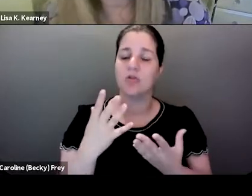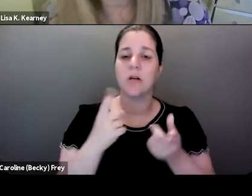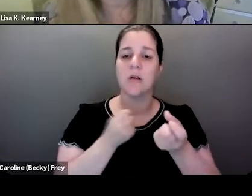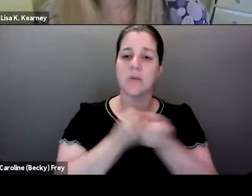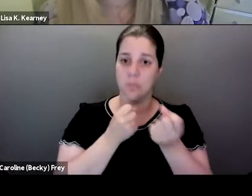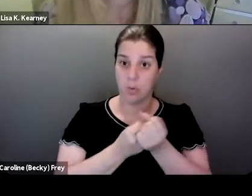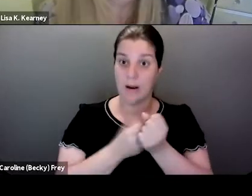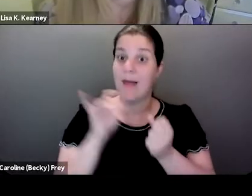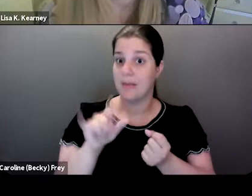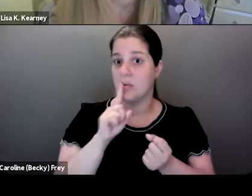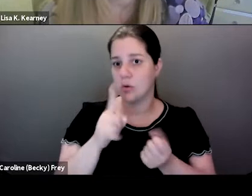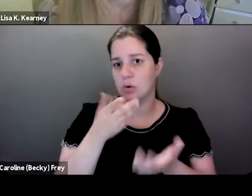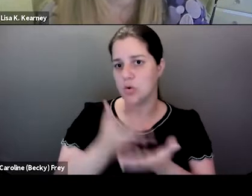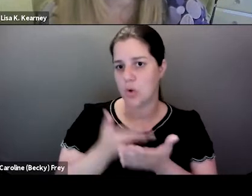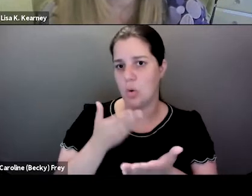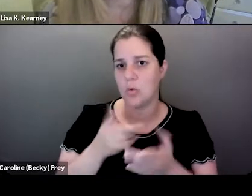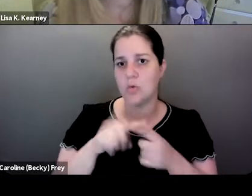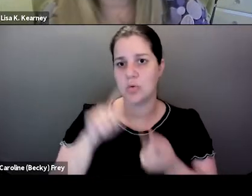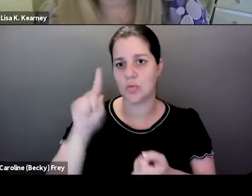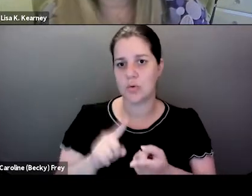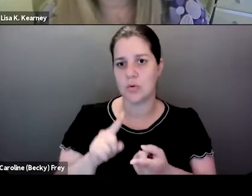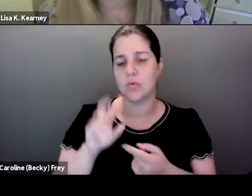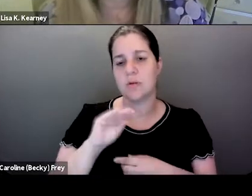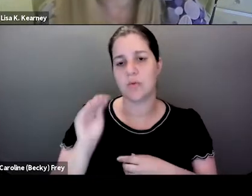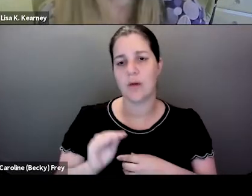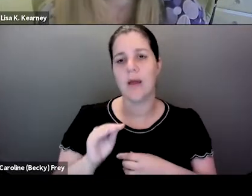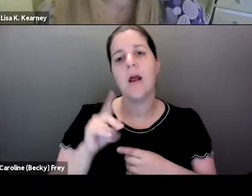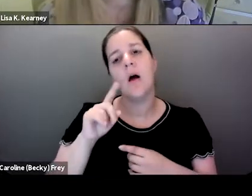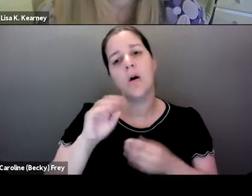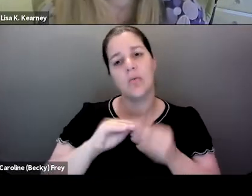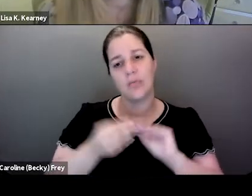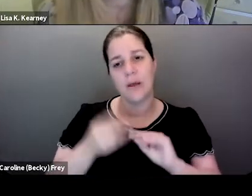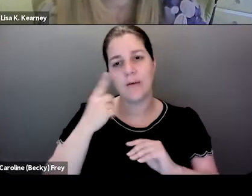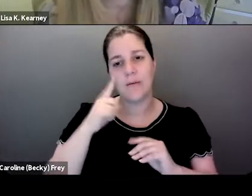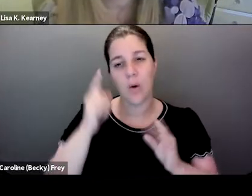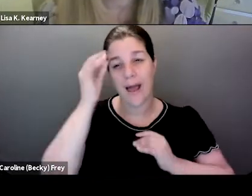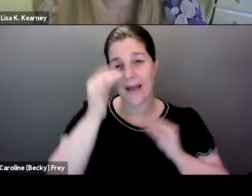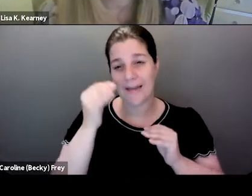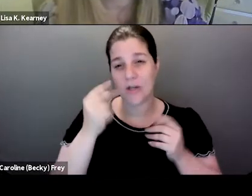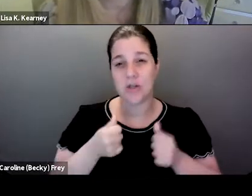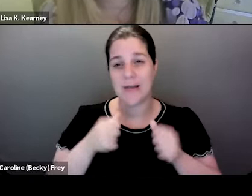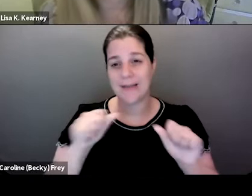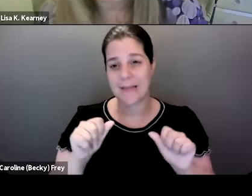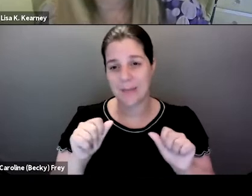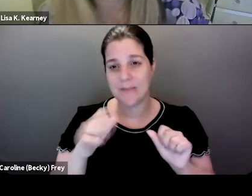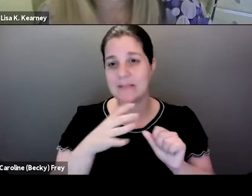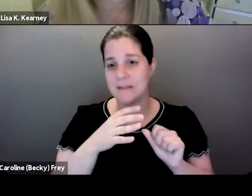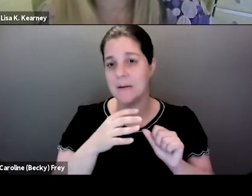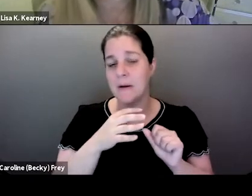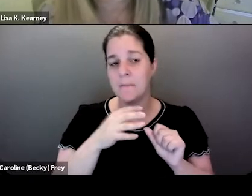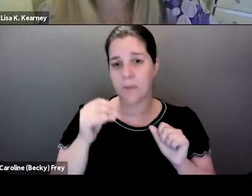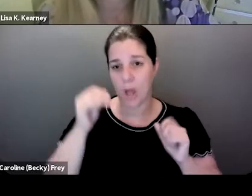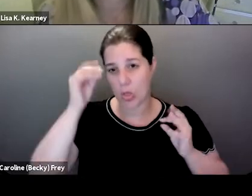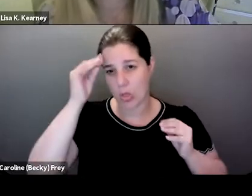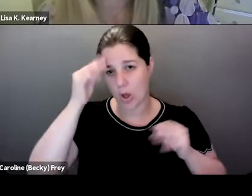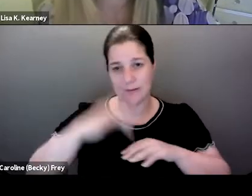actually been shown to help reduce rate of suicide death attempts and ideation. And it's been published in our VA DoD clinical